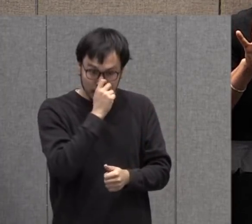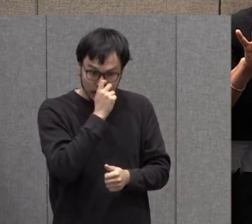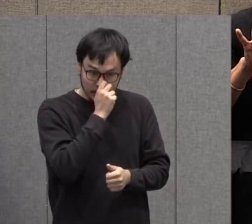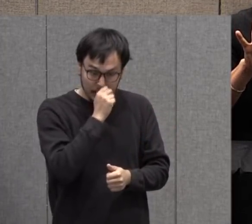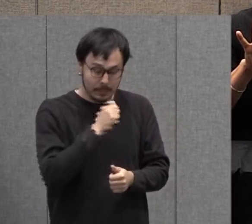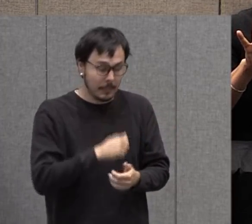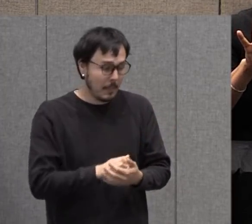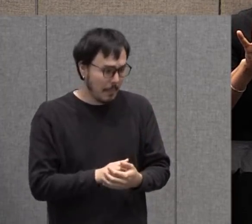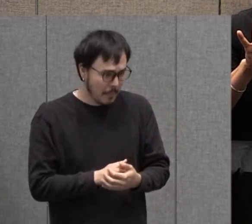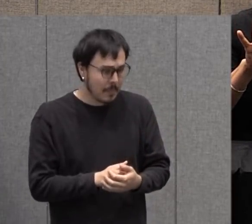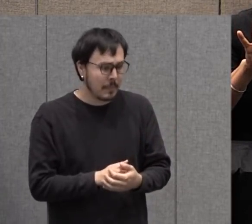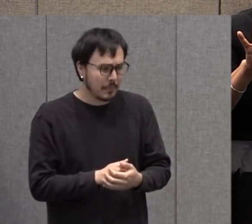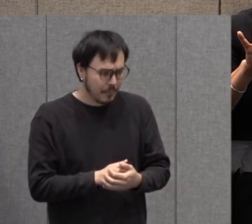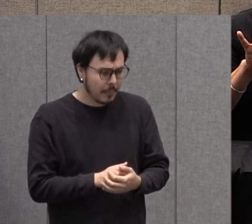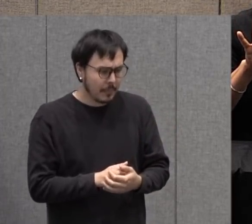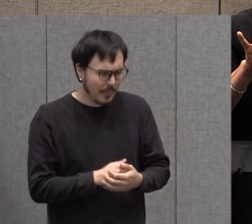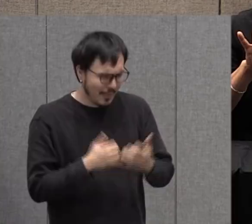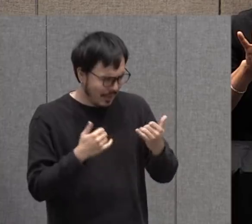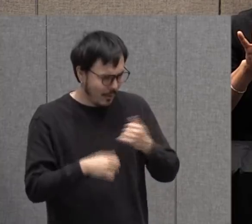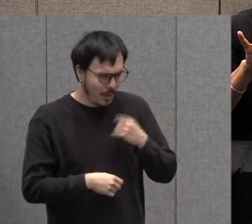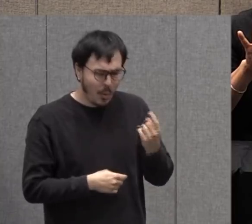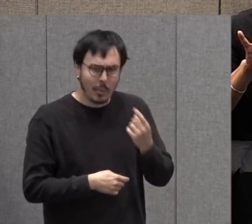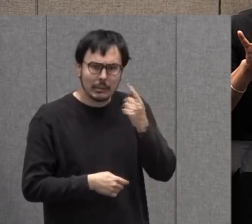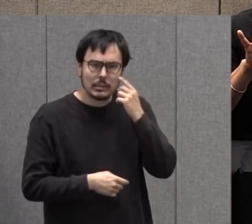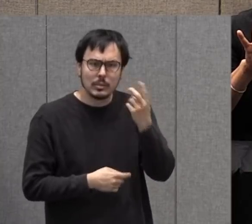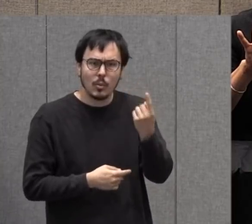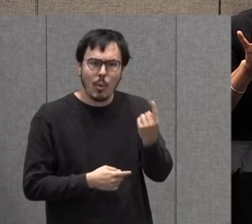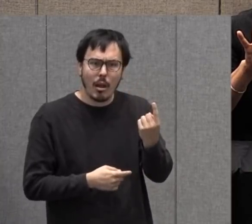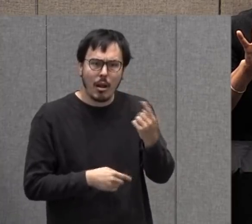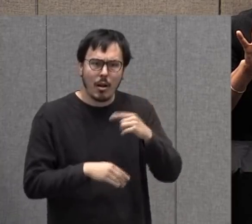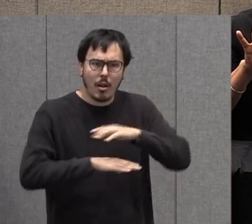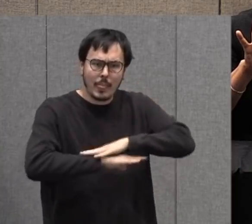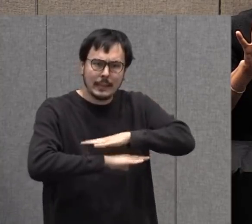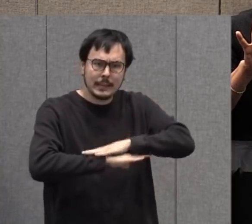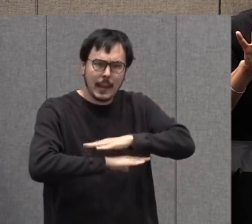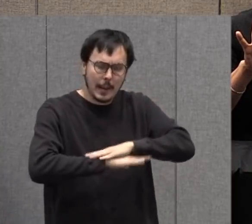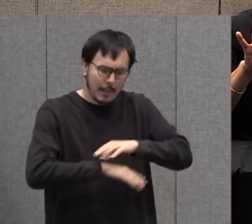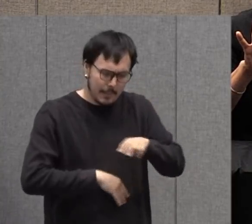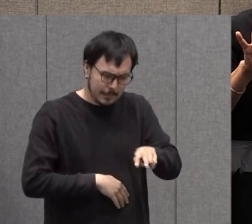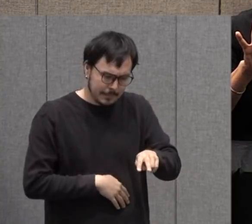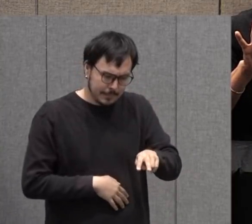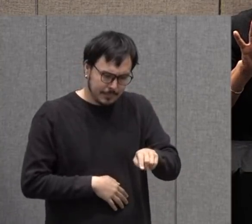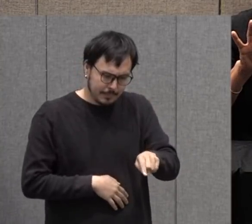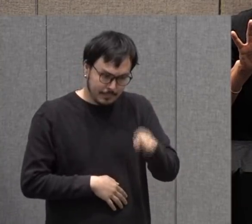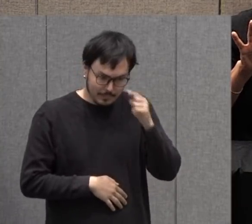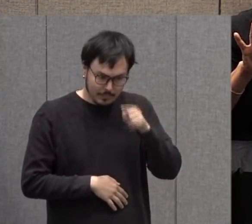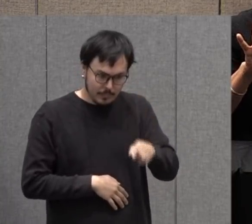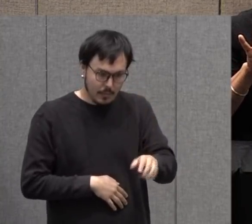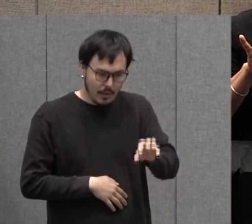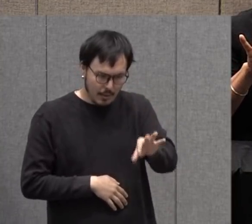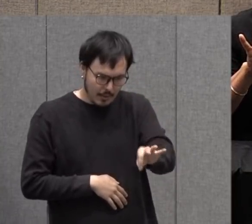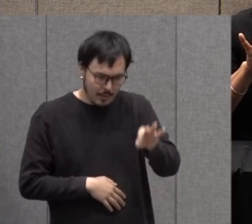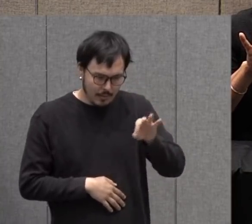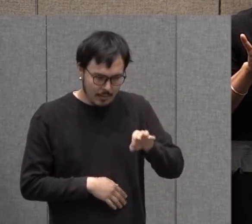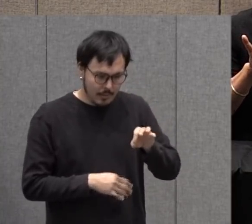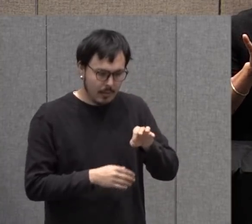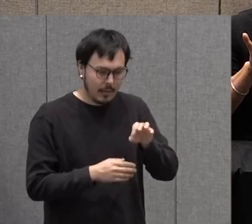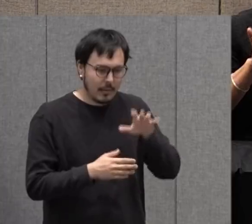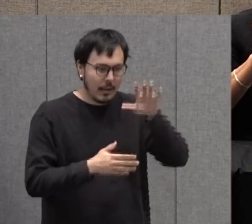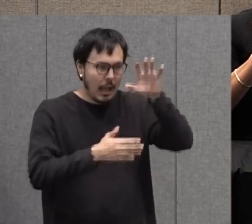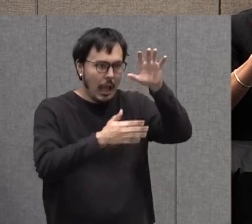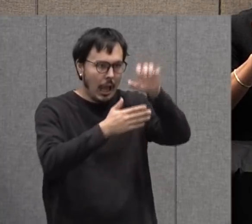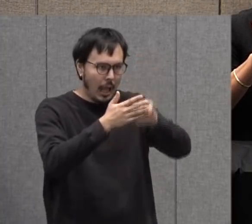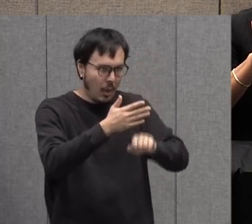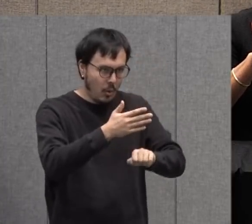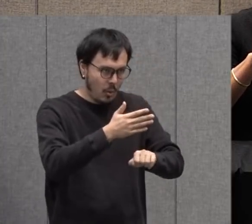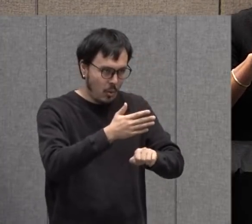Okay, and then I only see one out on the table, so I'm definitely going to take that one out. That means